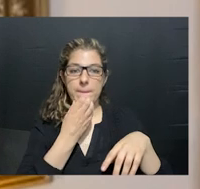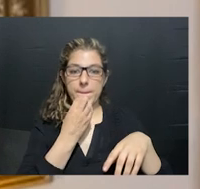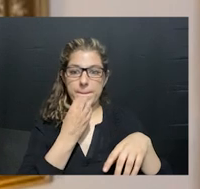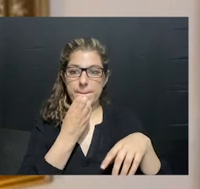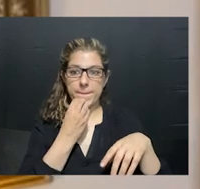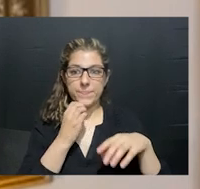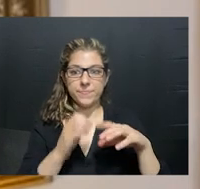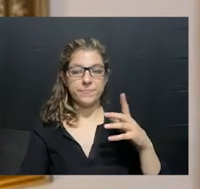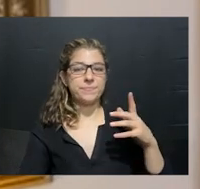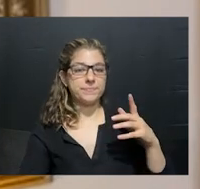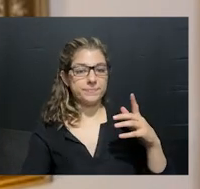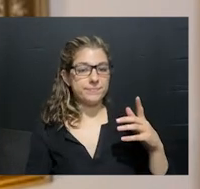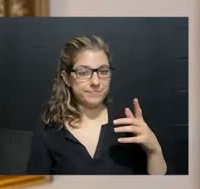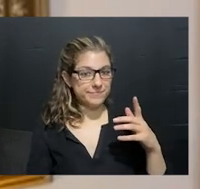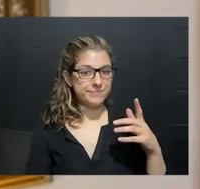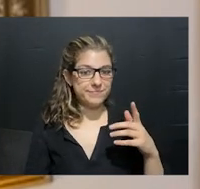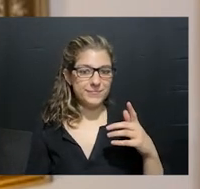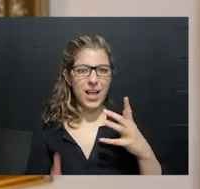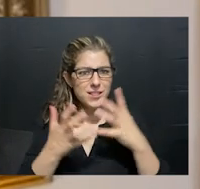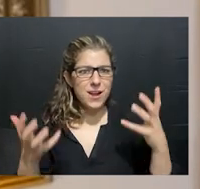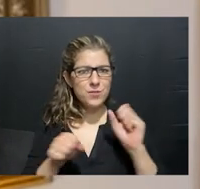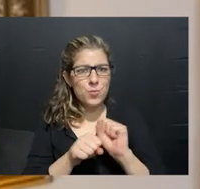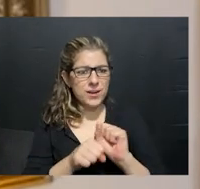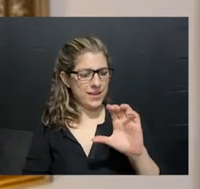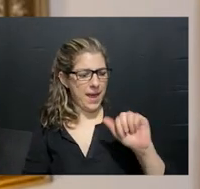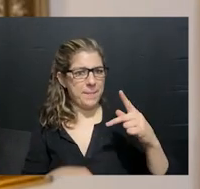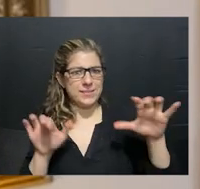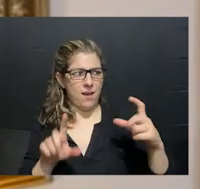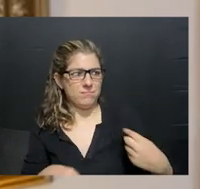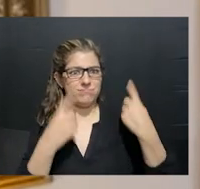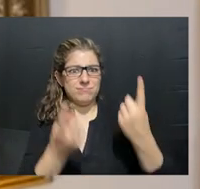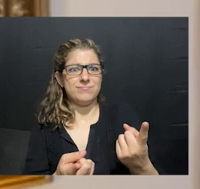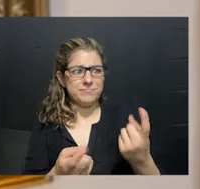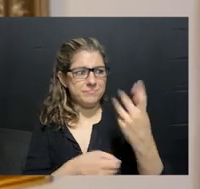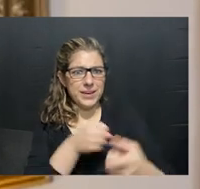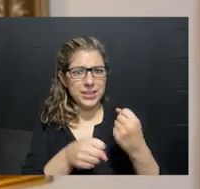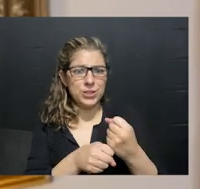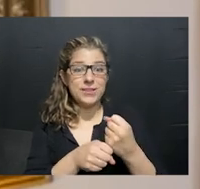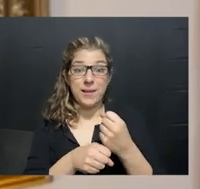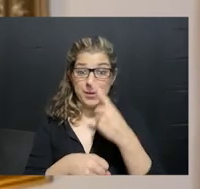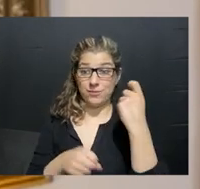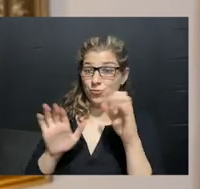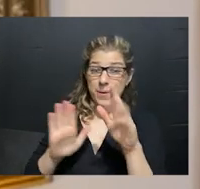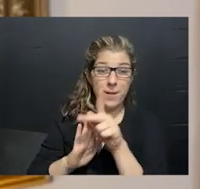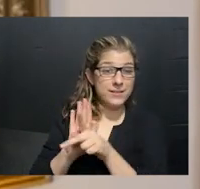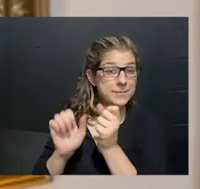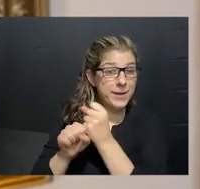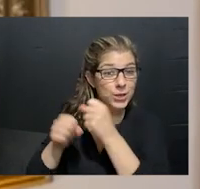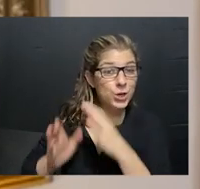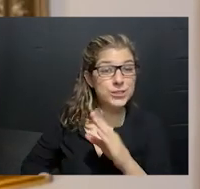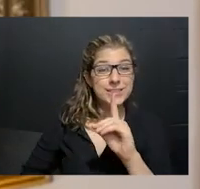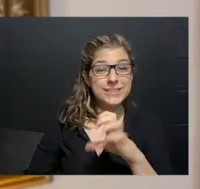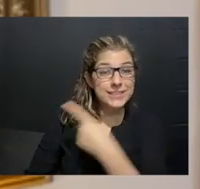2021, due in no small part to a lot of the work that CAP has done over the years, and due to great policymakers in